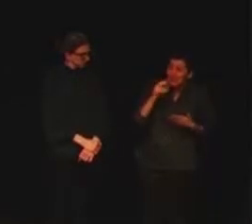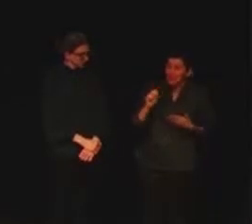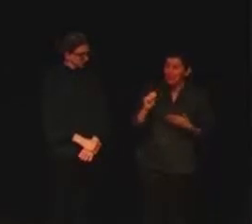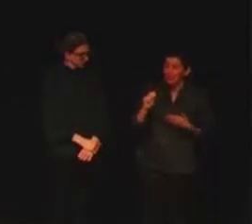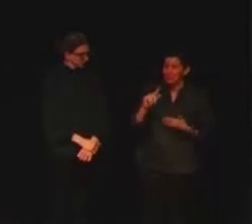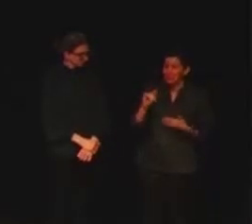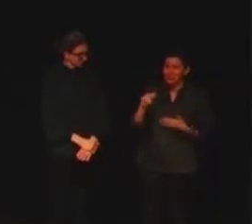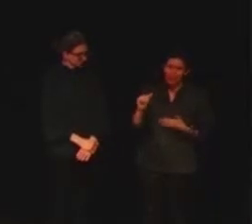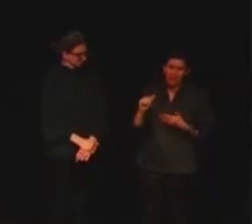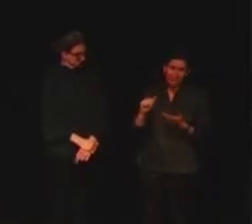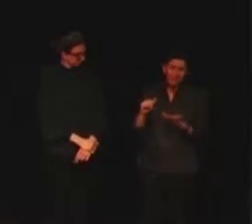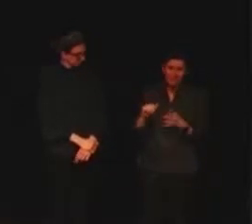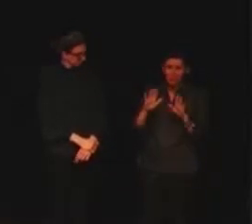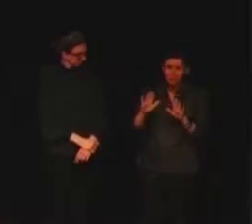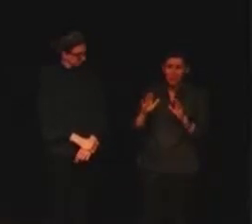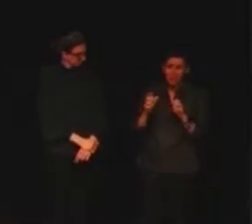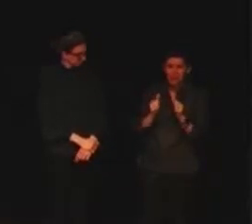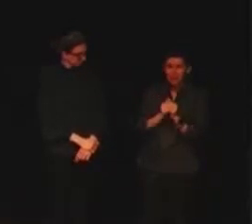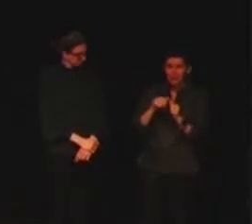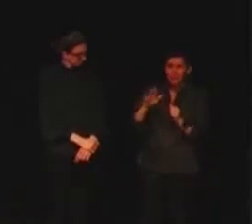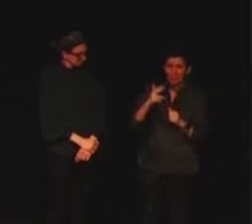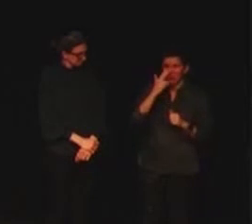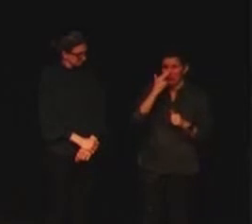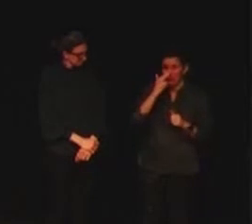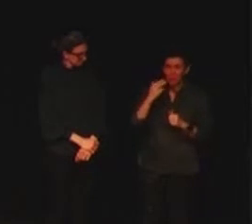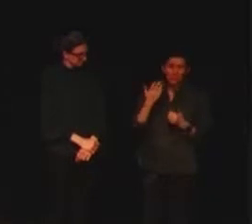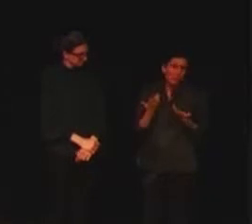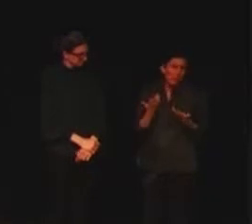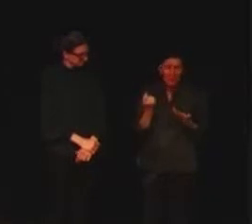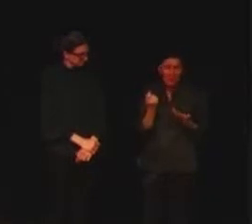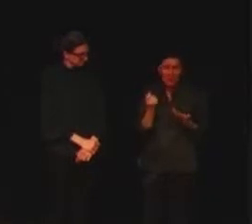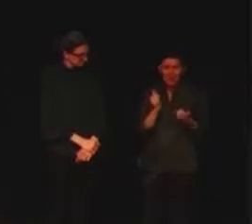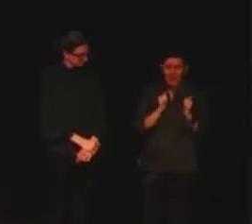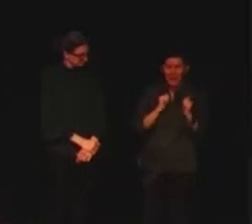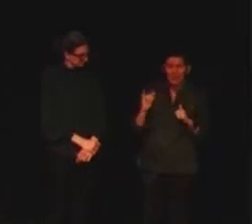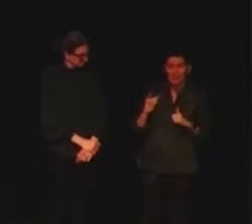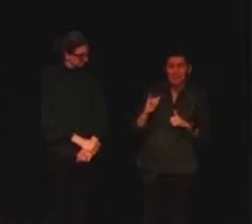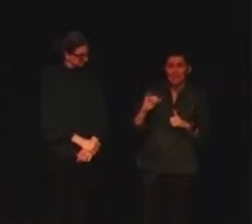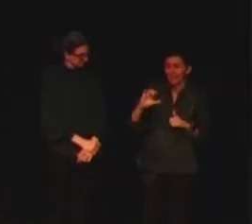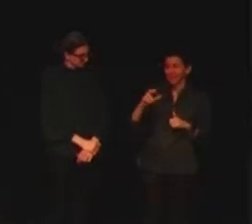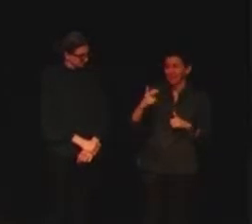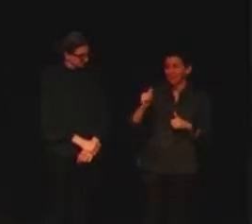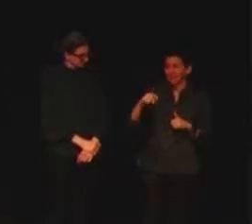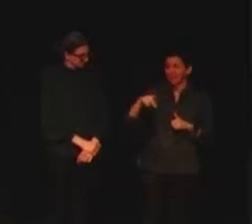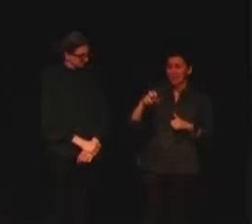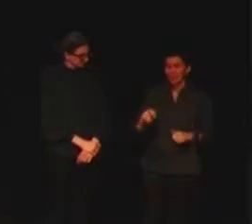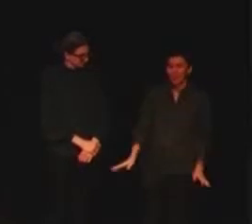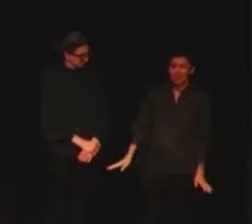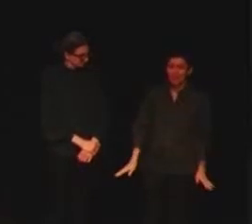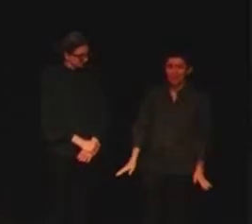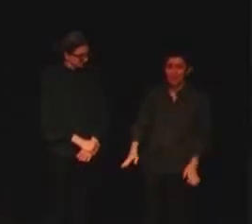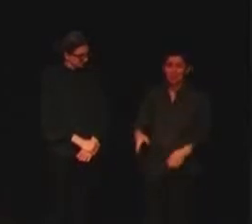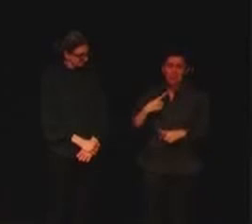does a great Charlie Chaplin-esque kind of performance while struggling with very real emotions. Anyway,